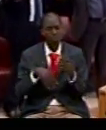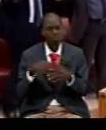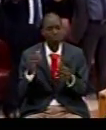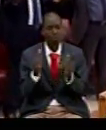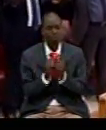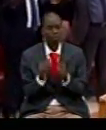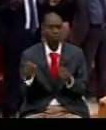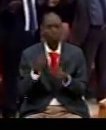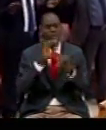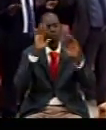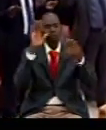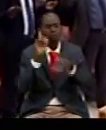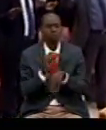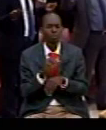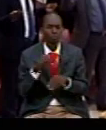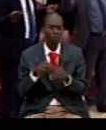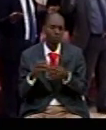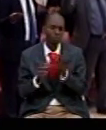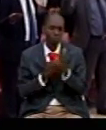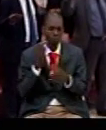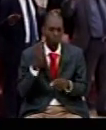their miracles.